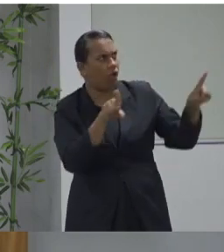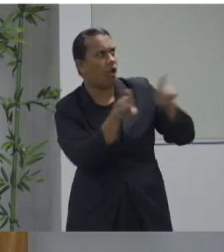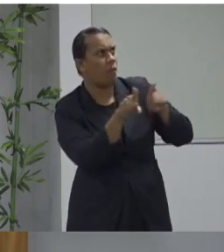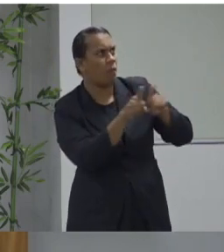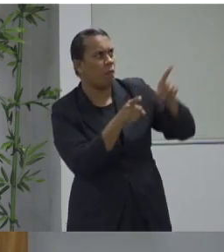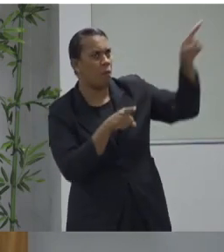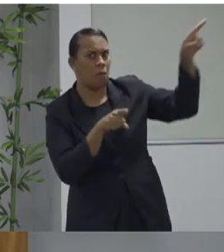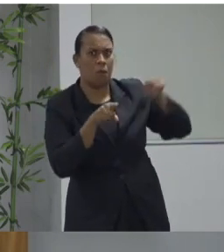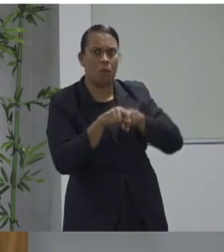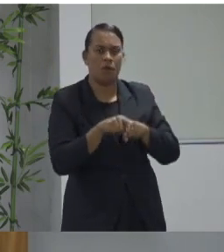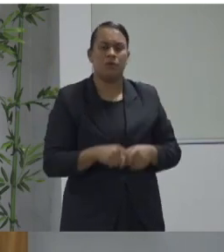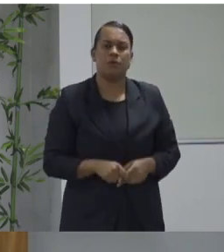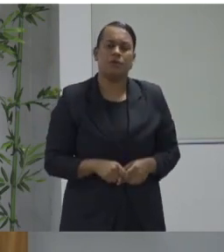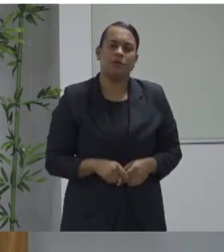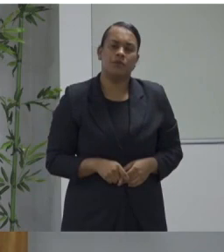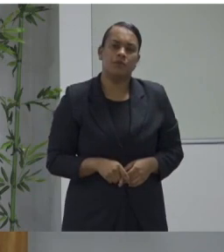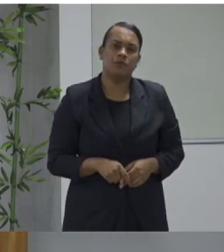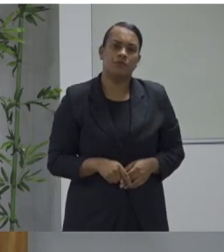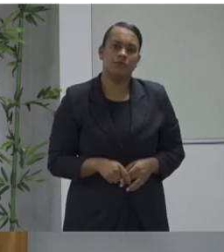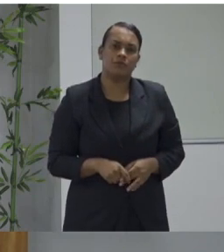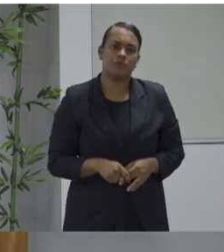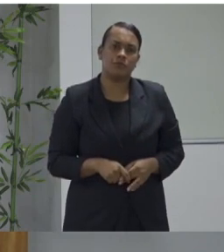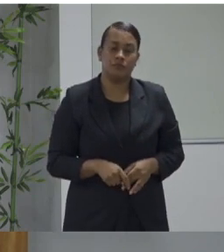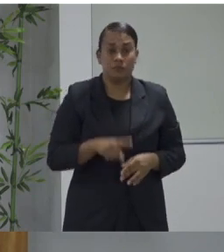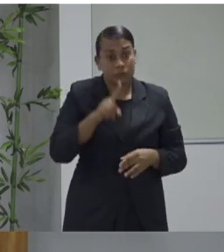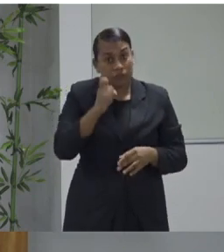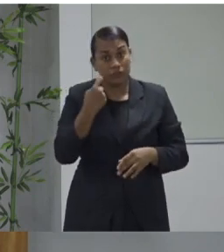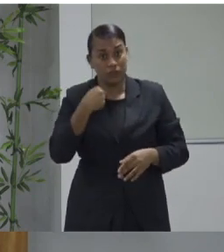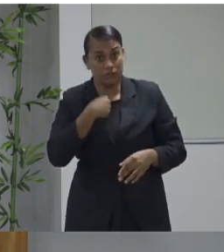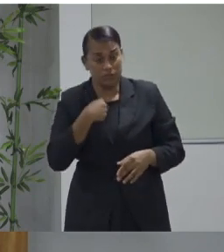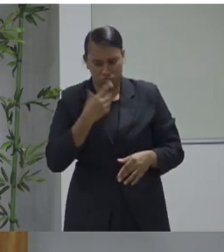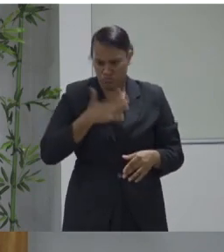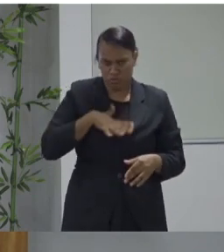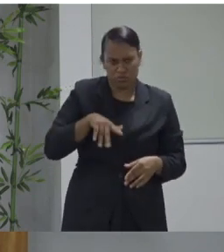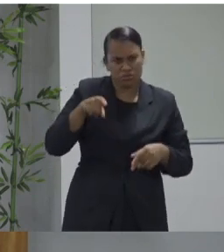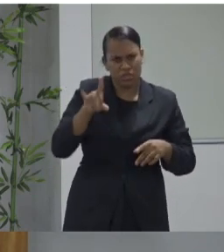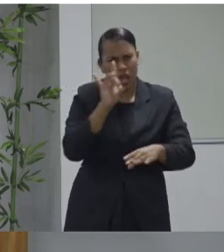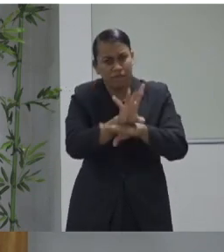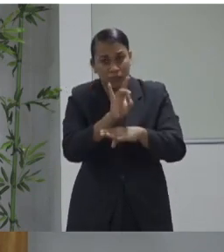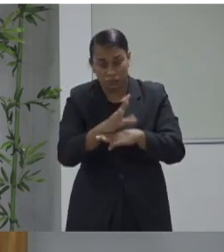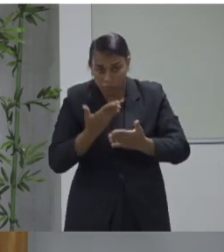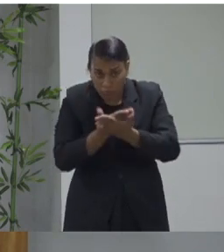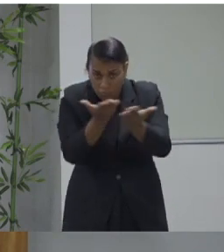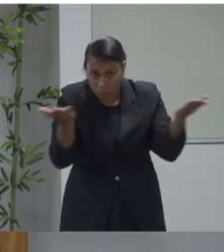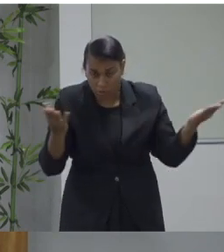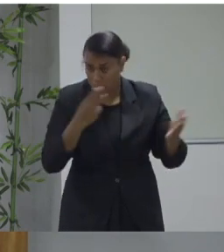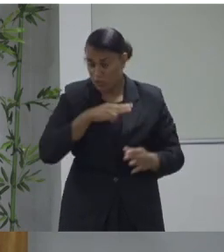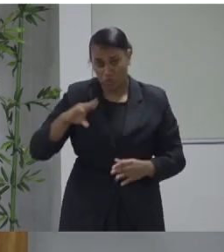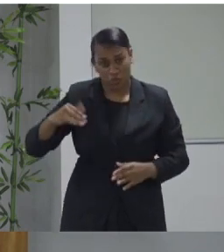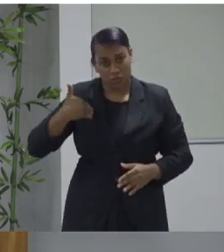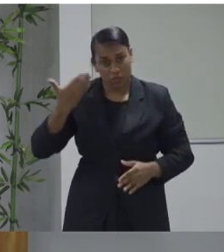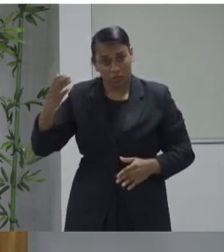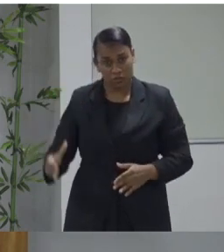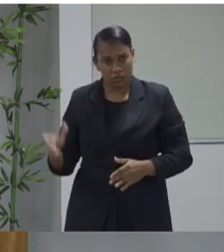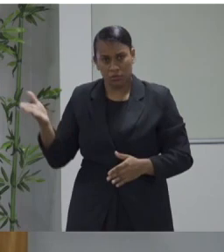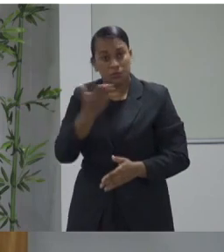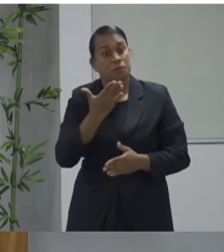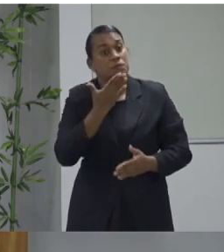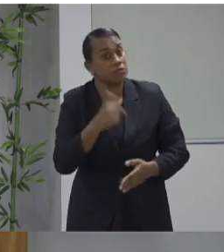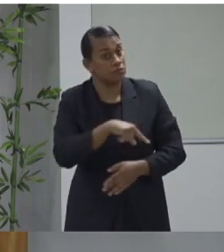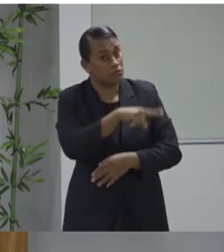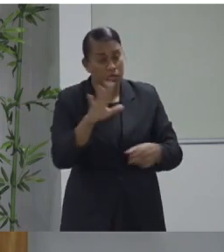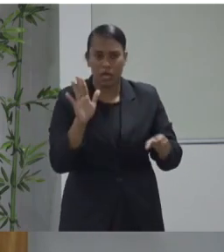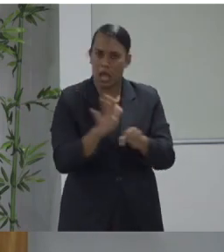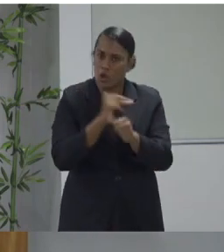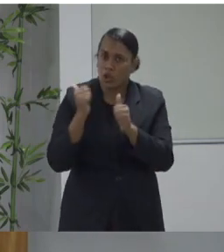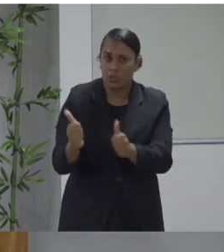In that regard, I would like to give an advice today as your Minister for Health. Please make arrangements to protect the elderly